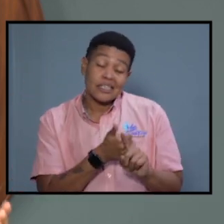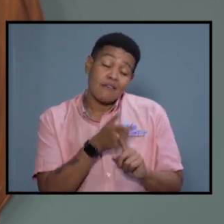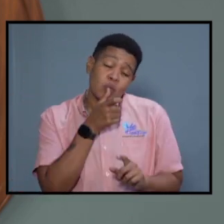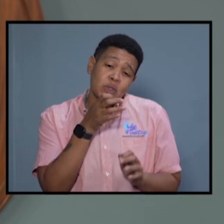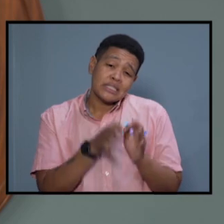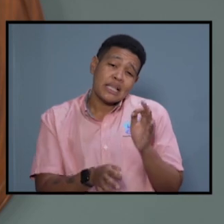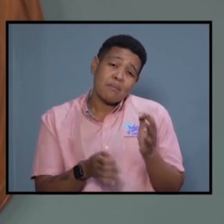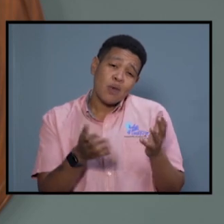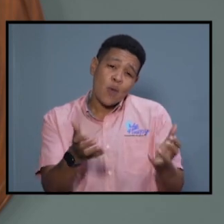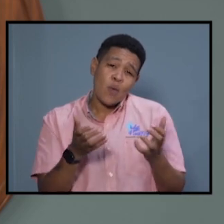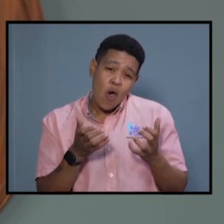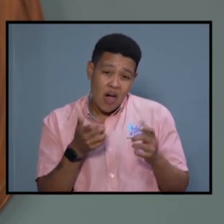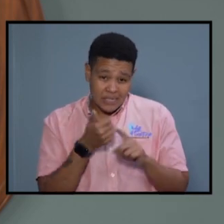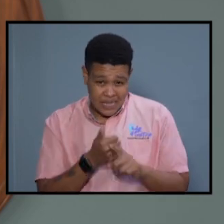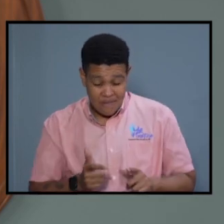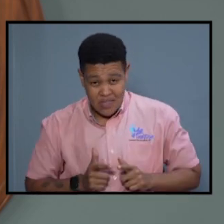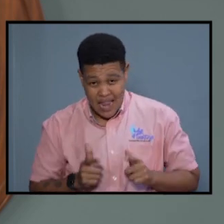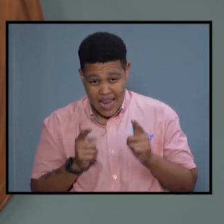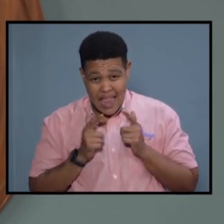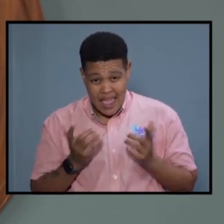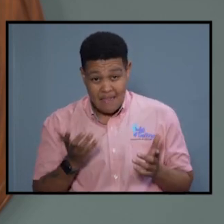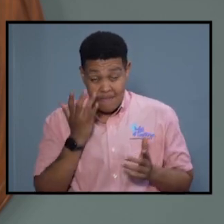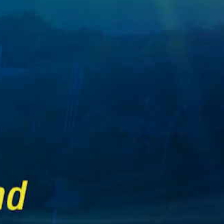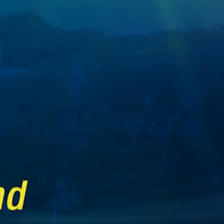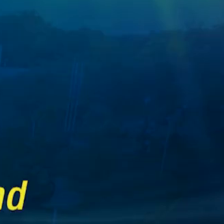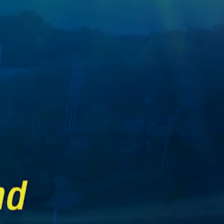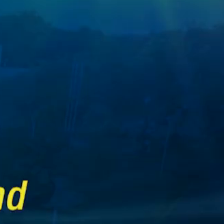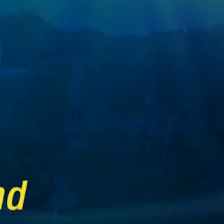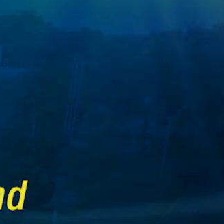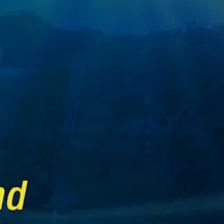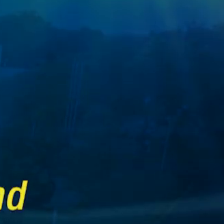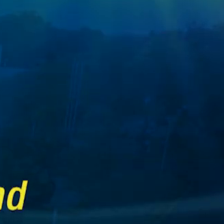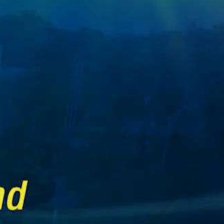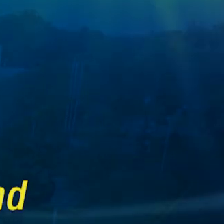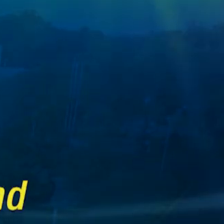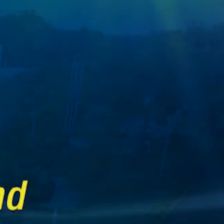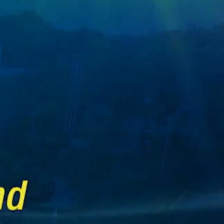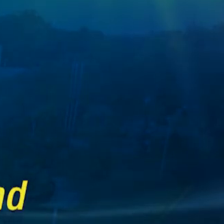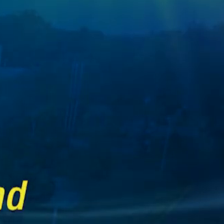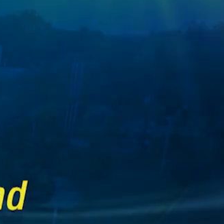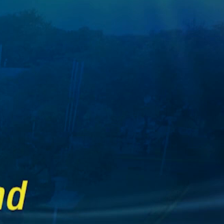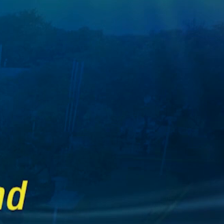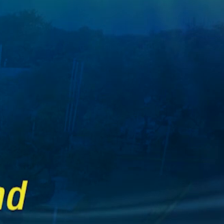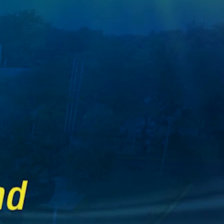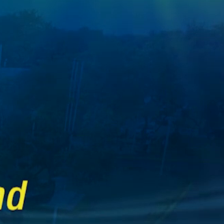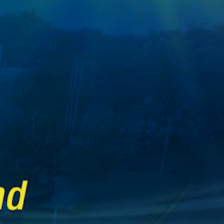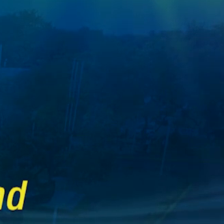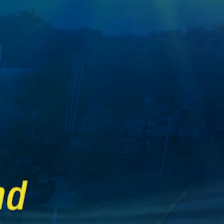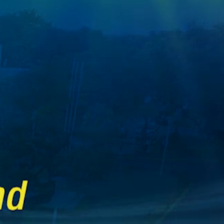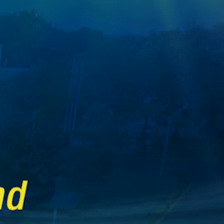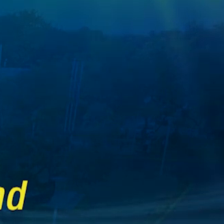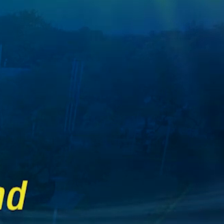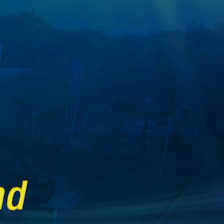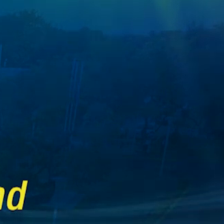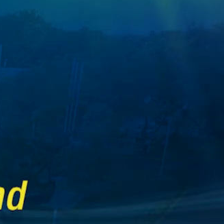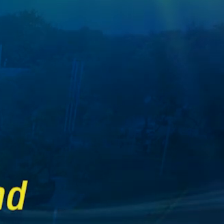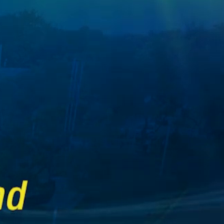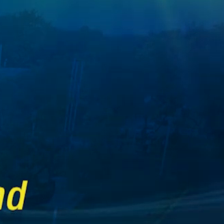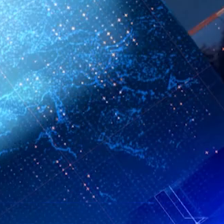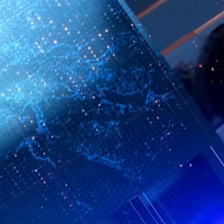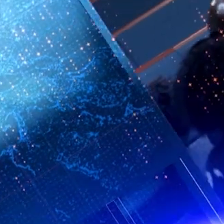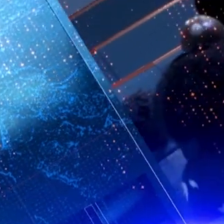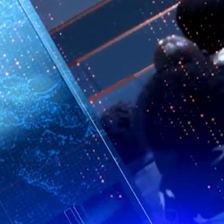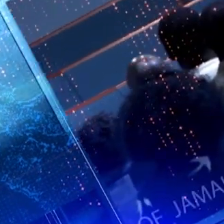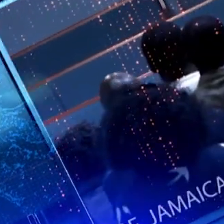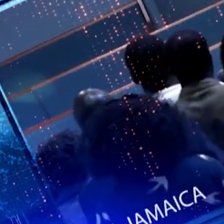want to live in peace. Murders in the Westmoreland Police Division increased by 60% in 2021.